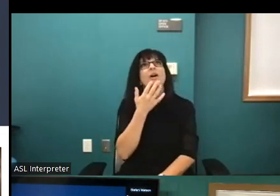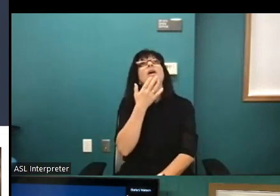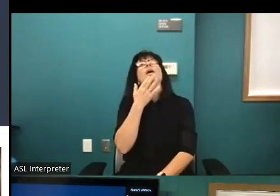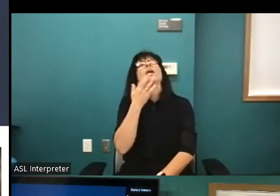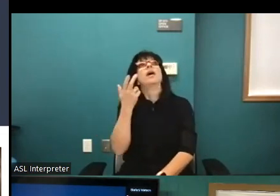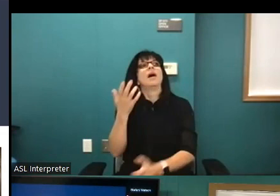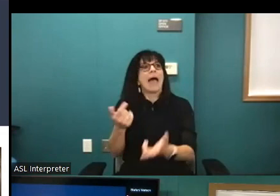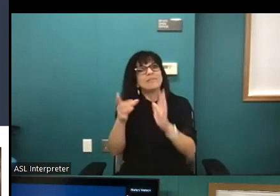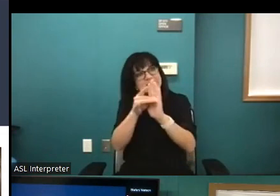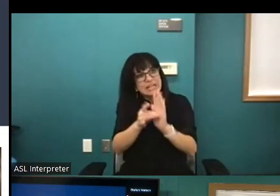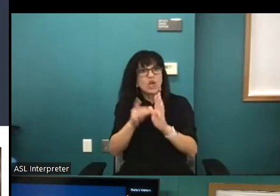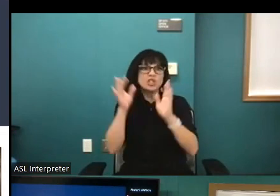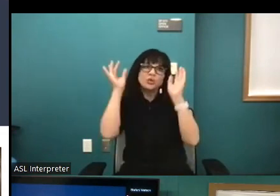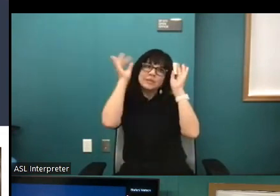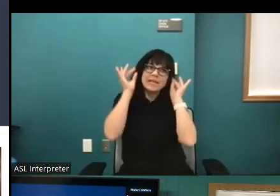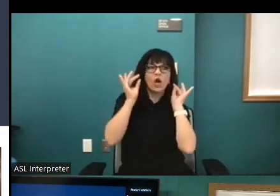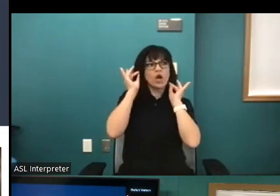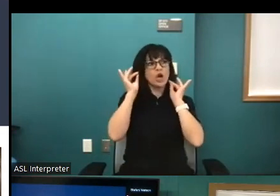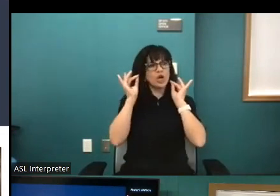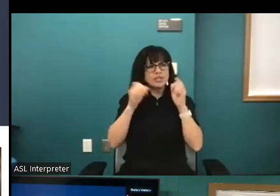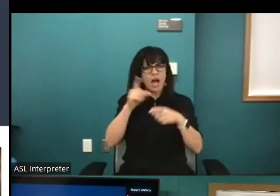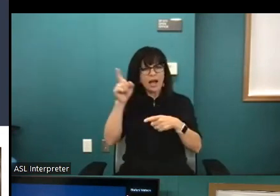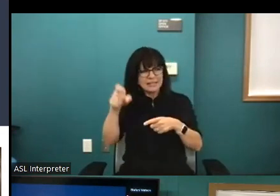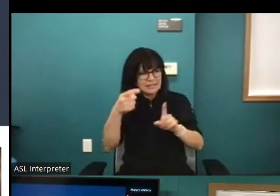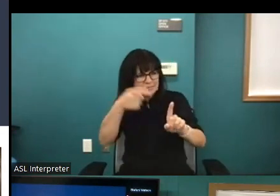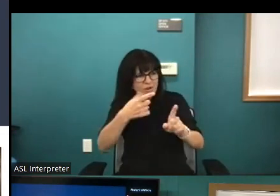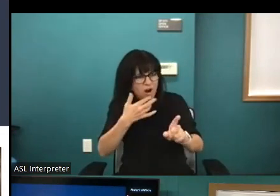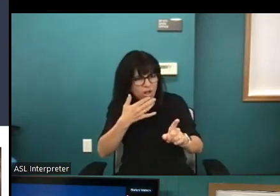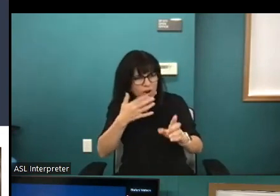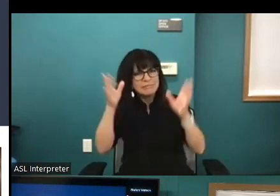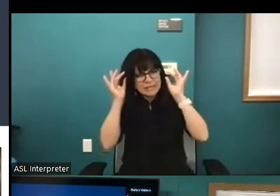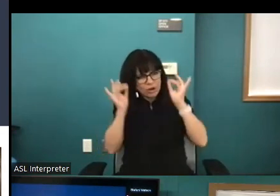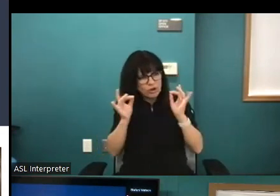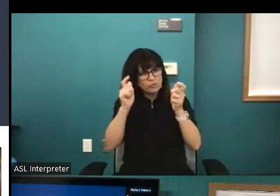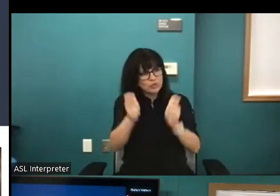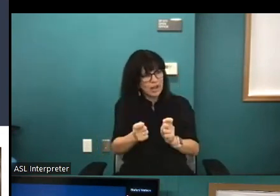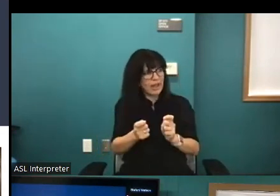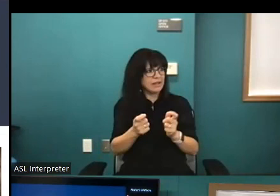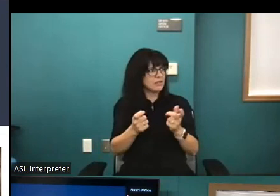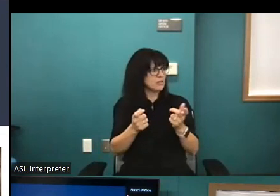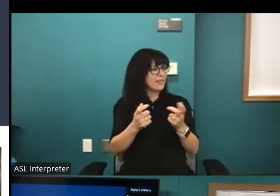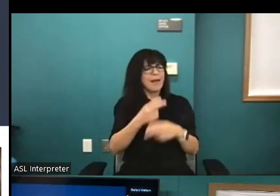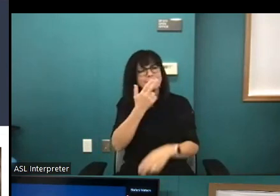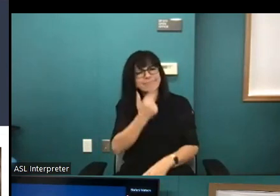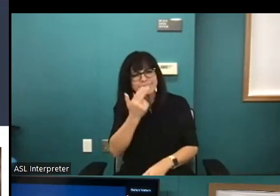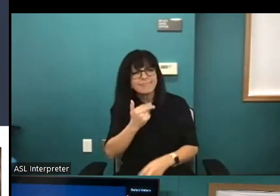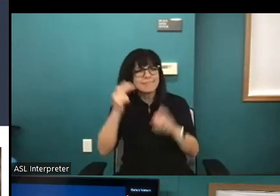are stickers. They do. Stickers. They There do. are stickers. I know, and we tell them that. We're like, there's a bazillion stickers on Etsy. Adorable stuff.